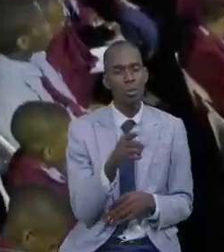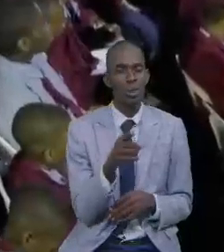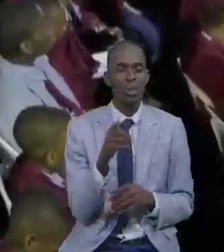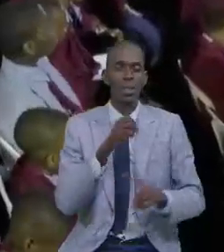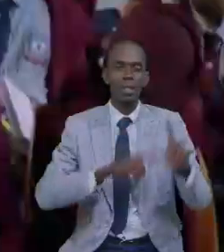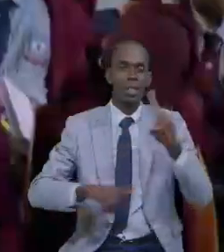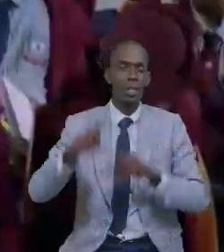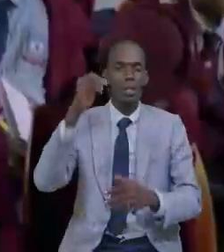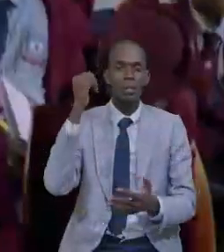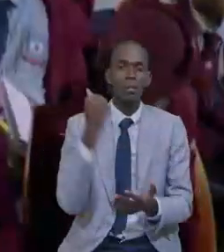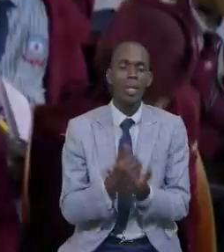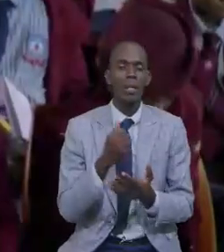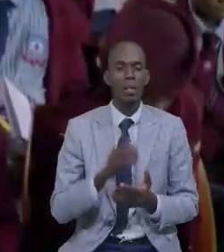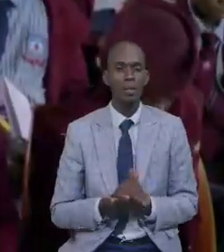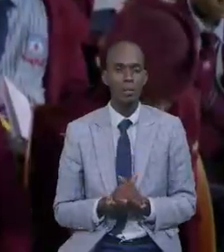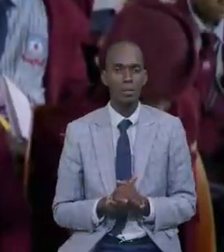Amen.